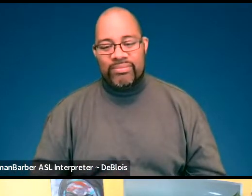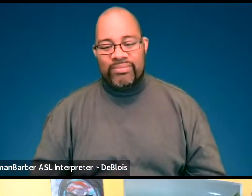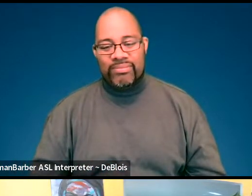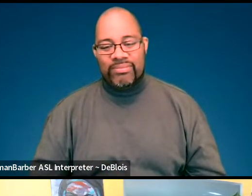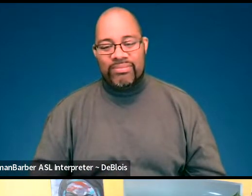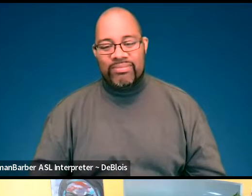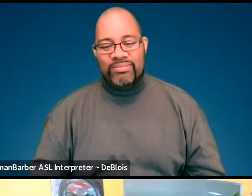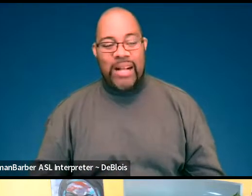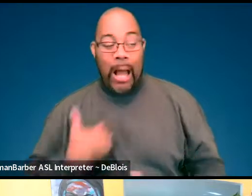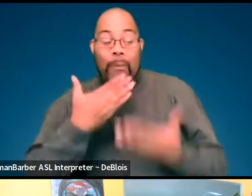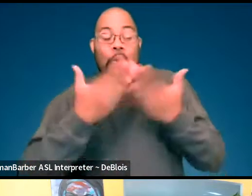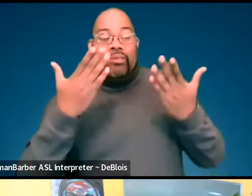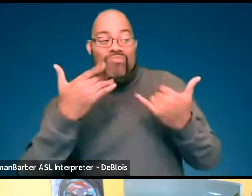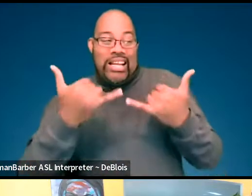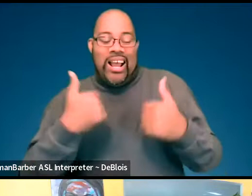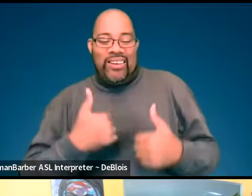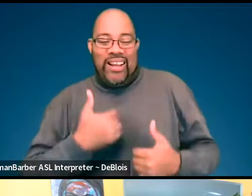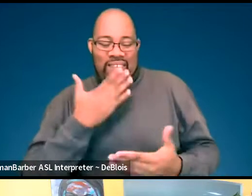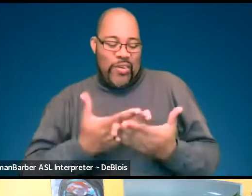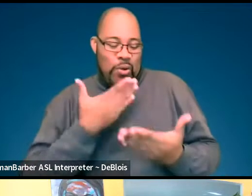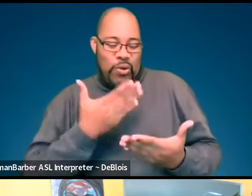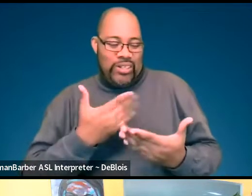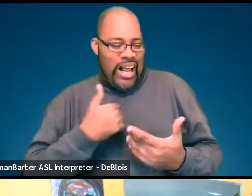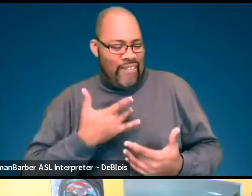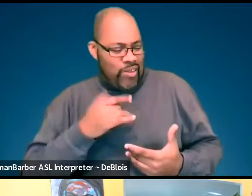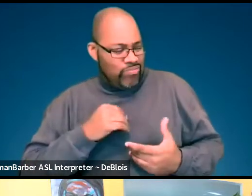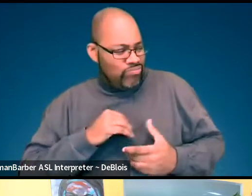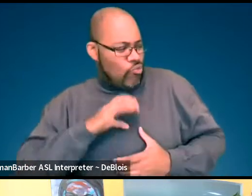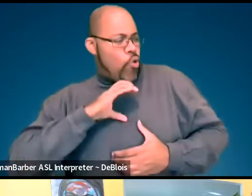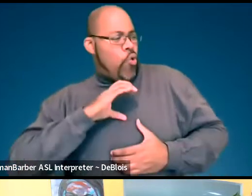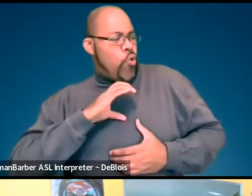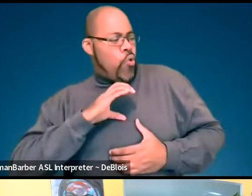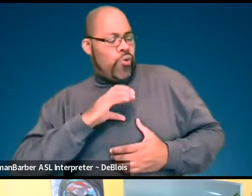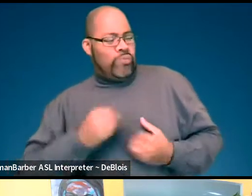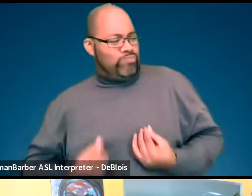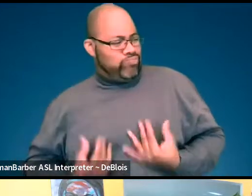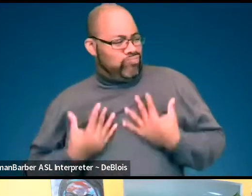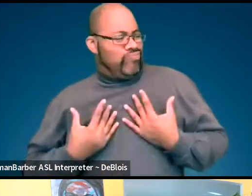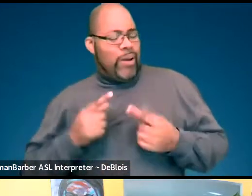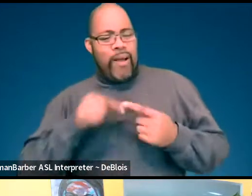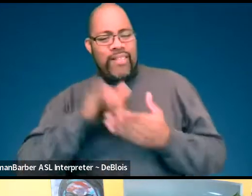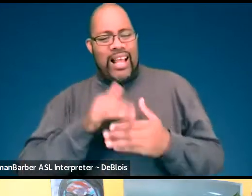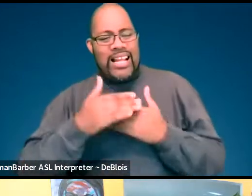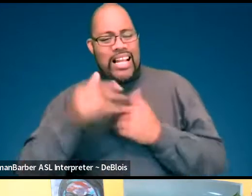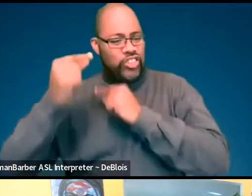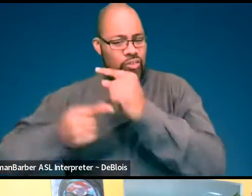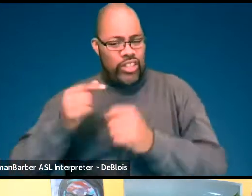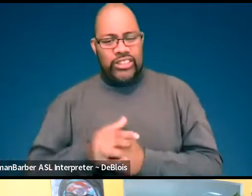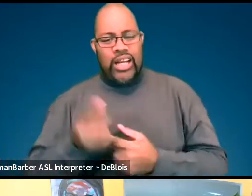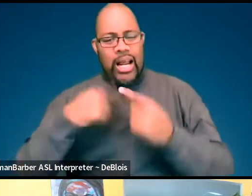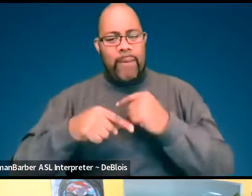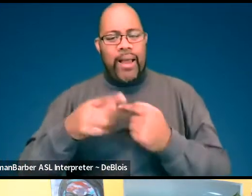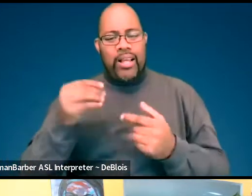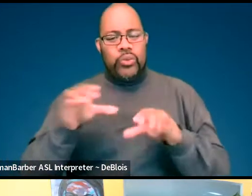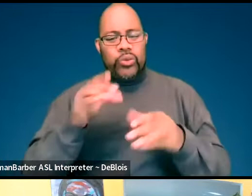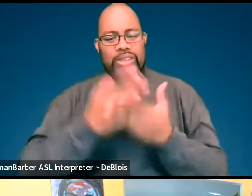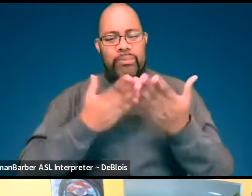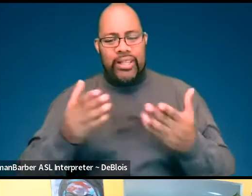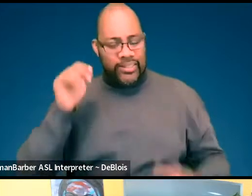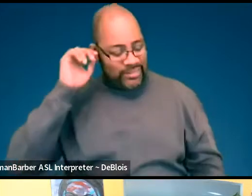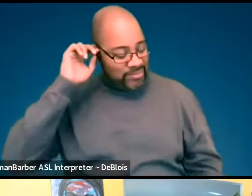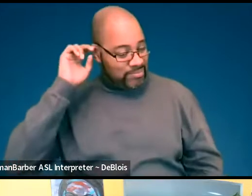I'm good right now. I feel good. I'm encouraged about this next generation coming up and doing some